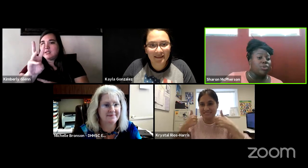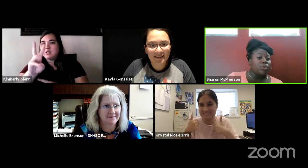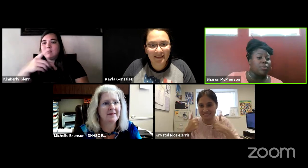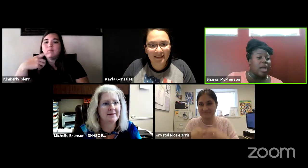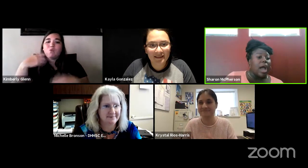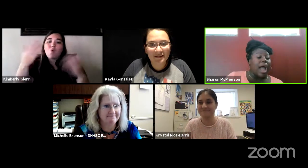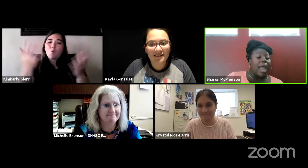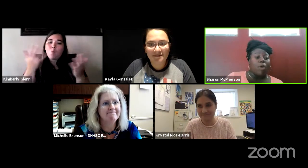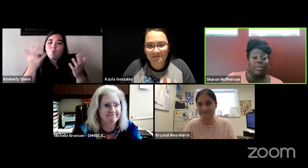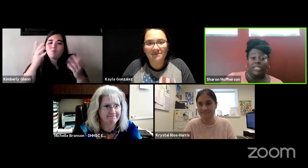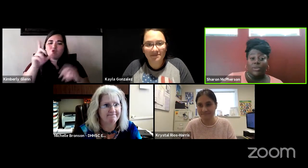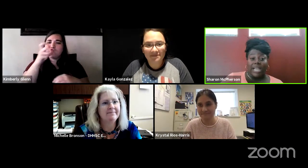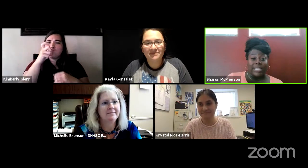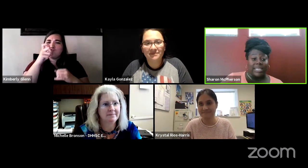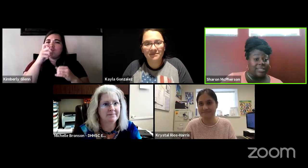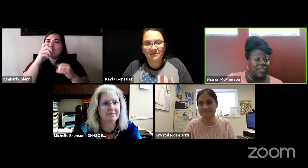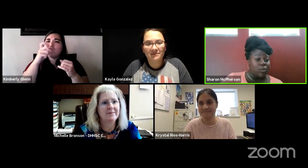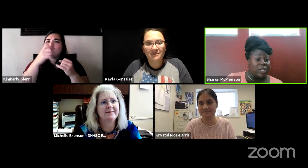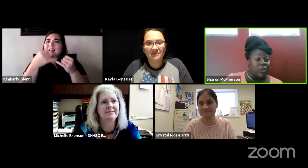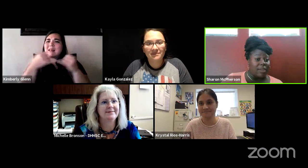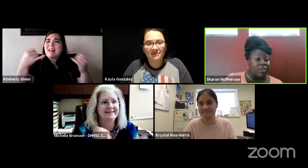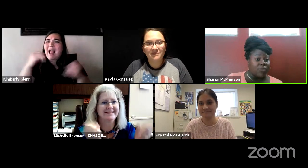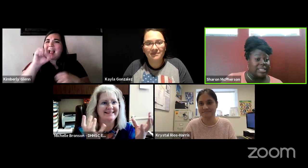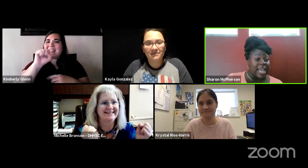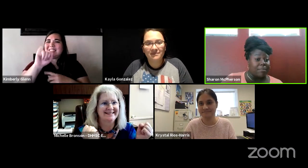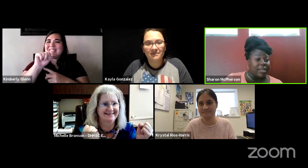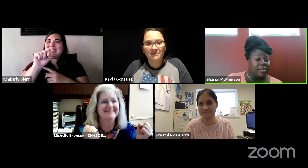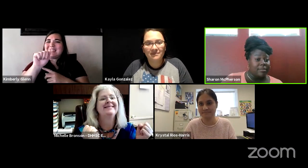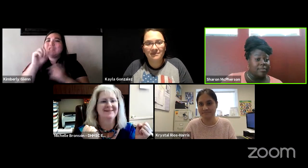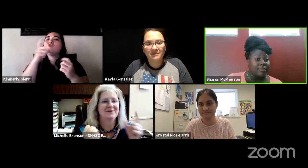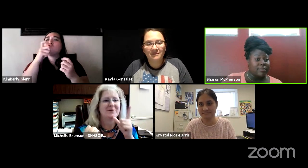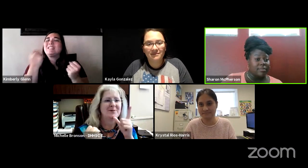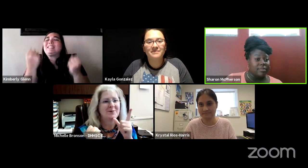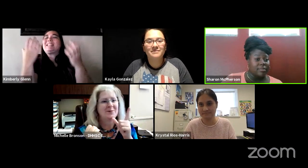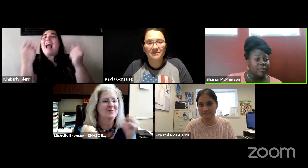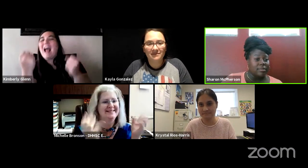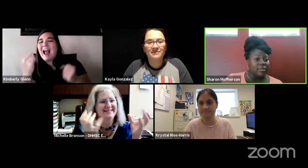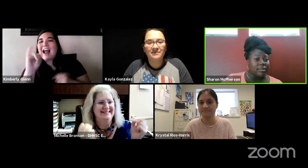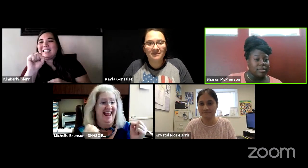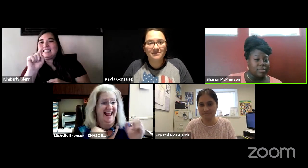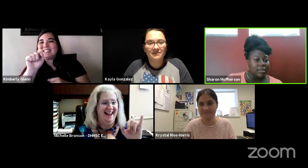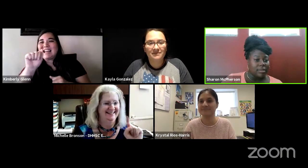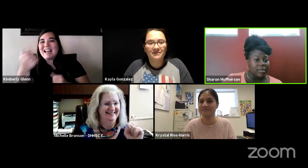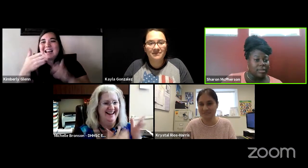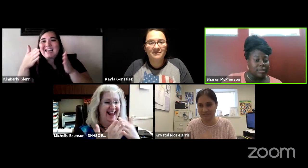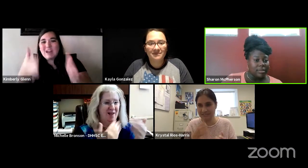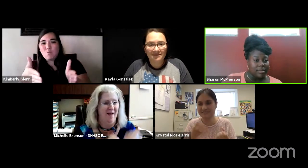on YouTube, I'm hoping to see you guys at the next event. We do have other events happening.